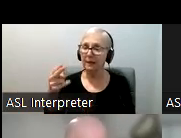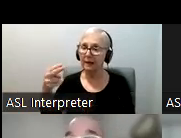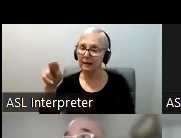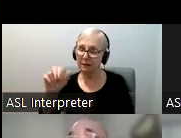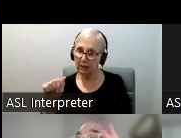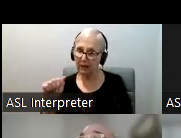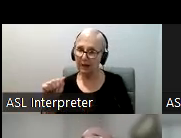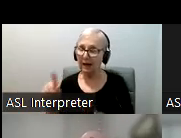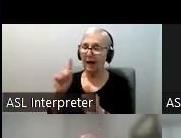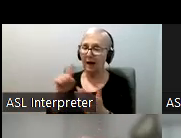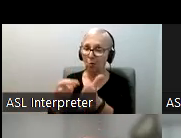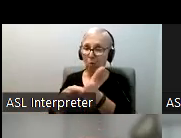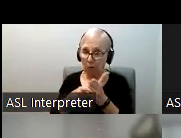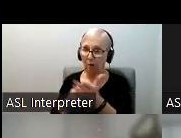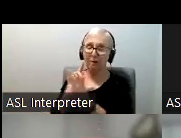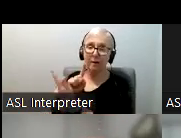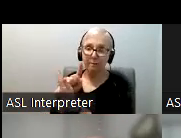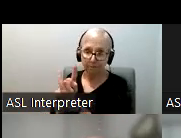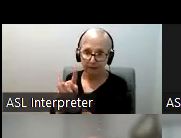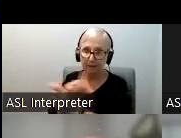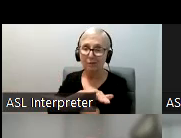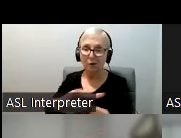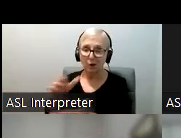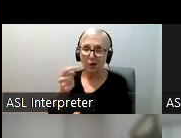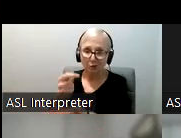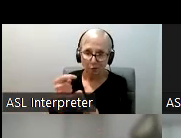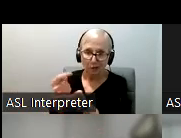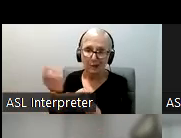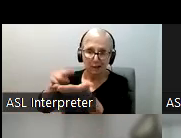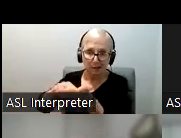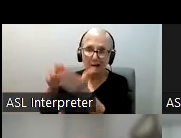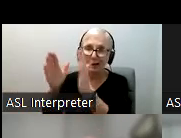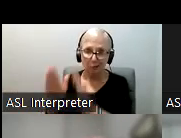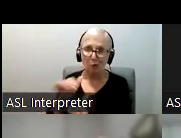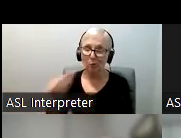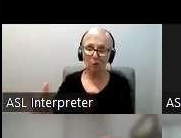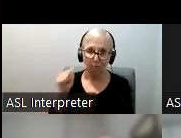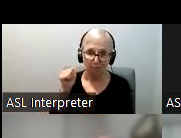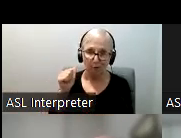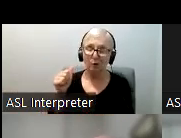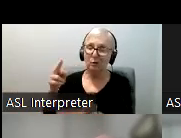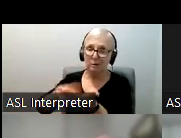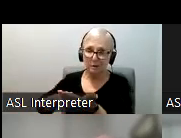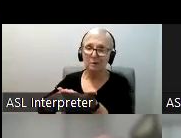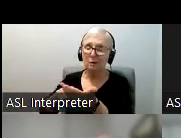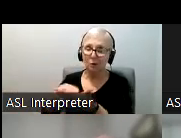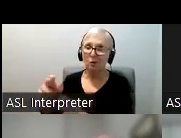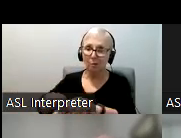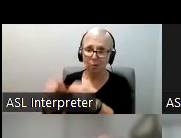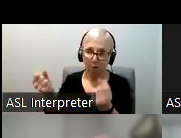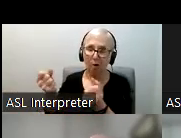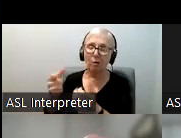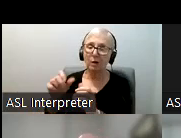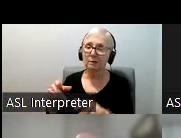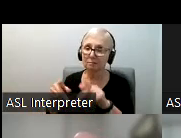I meet with the not treating contractor who was not treating me, who did violate consent, demanded